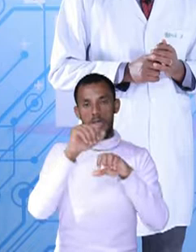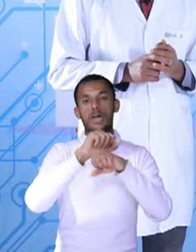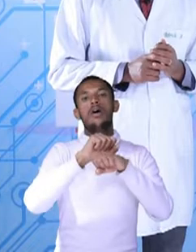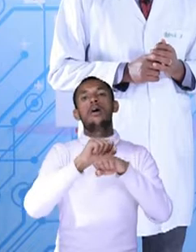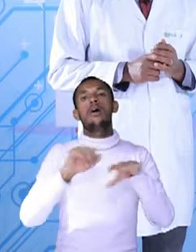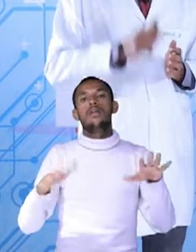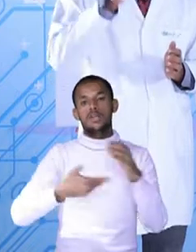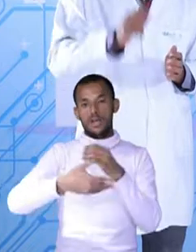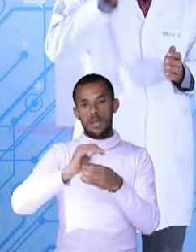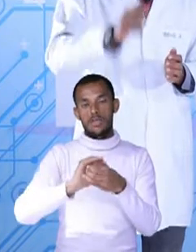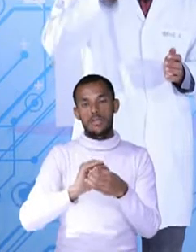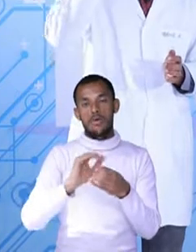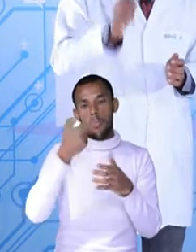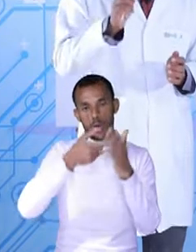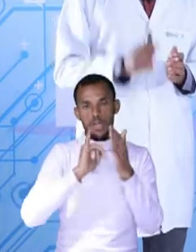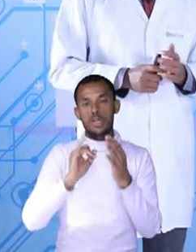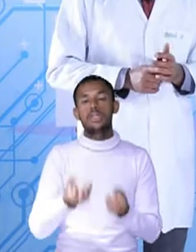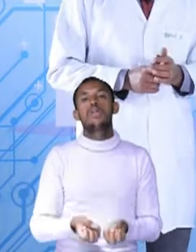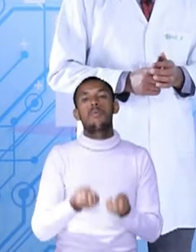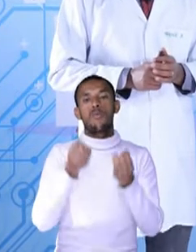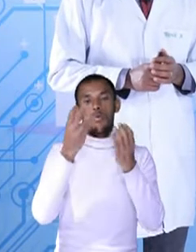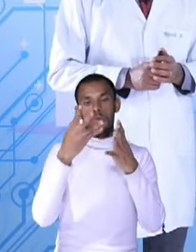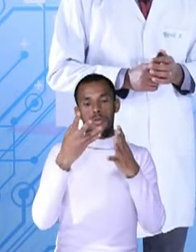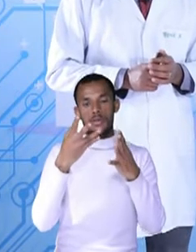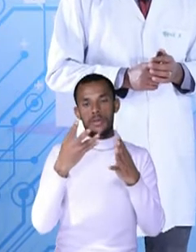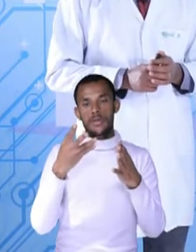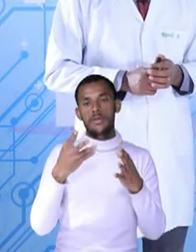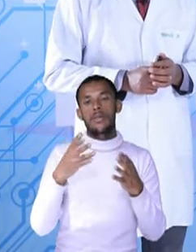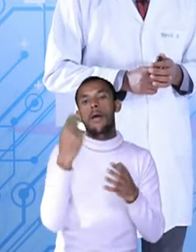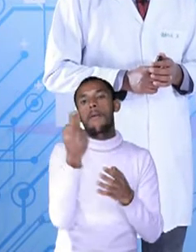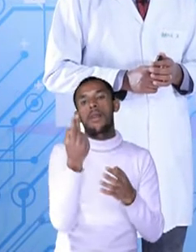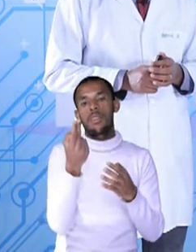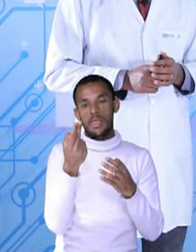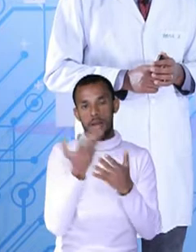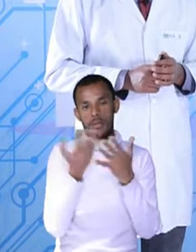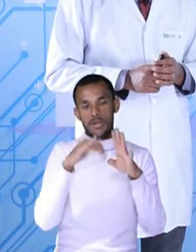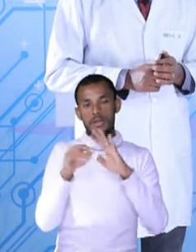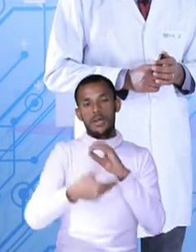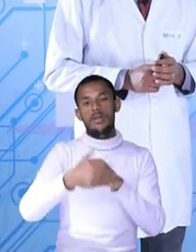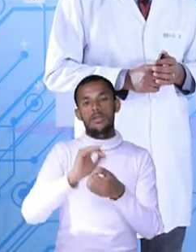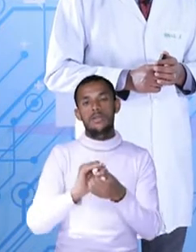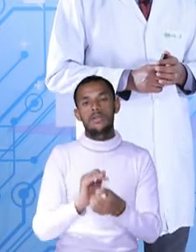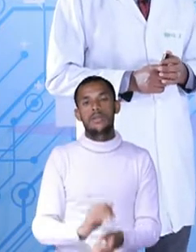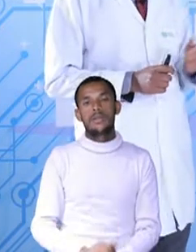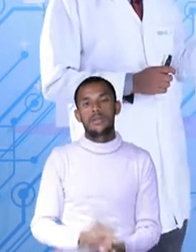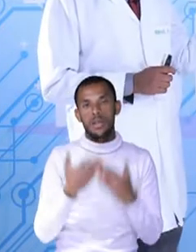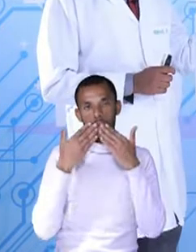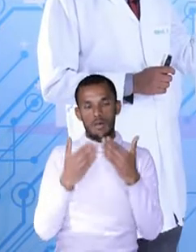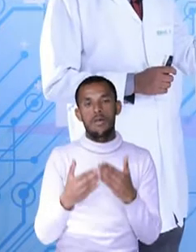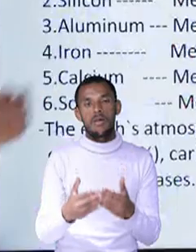crust? What is the most abundant metallic element in the Earth's crust? Yes? Thank